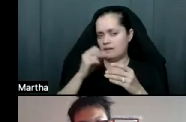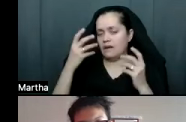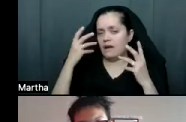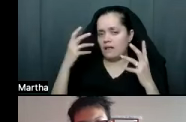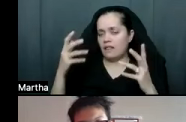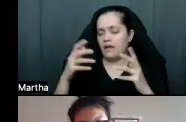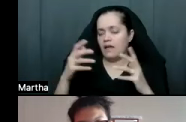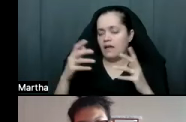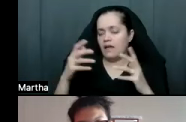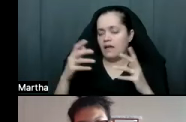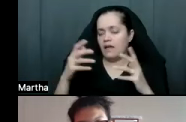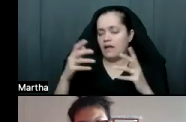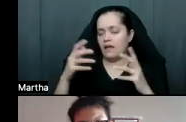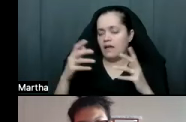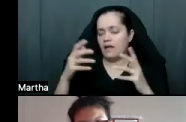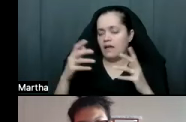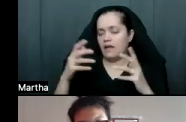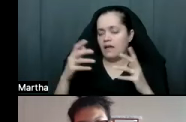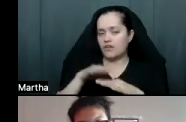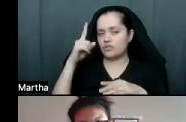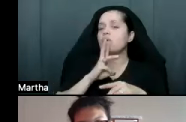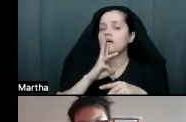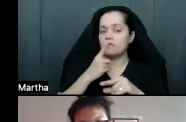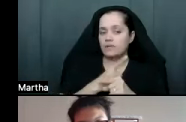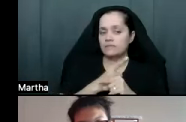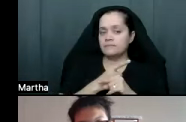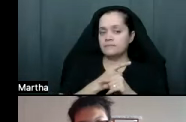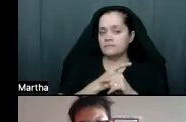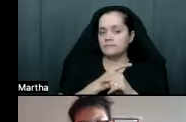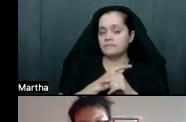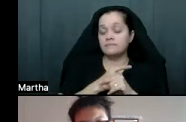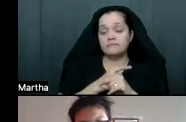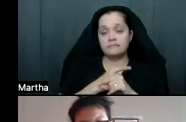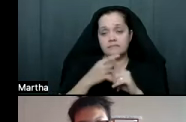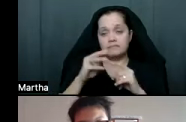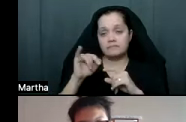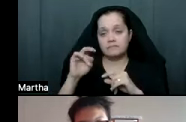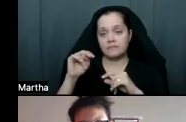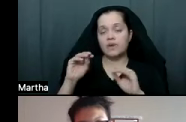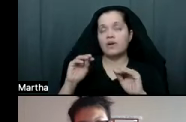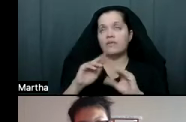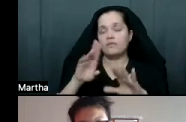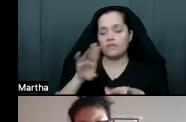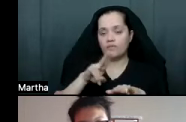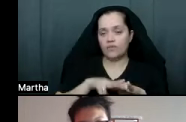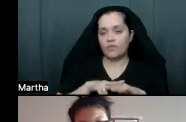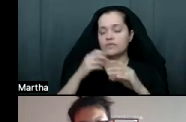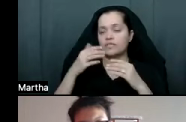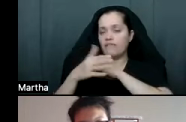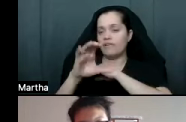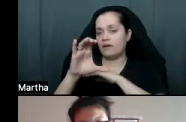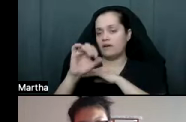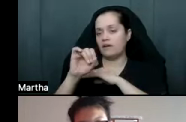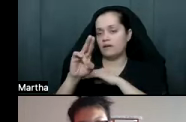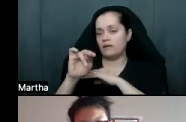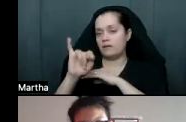of water. Now, in Minnesota, of course, there are counties. Every state in America has